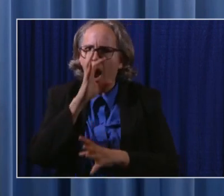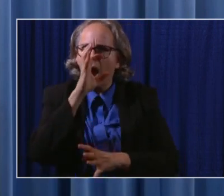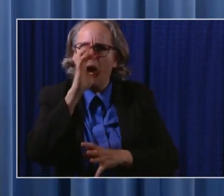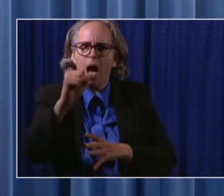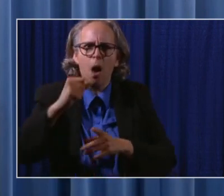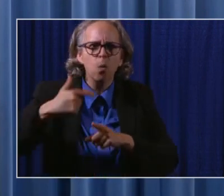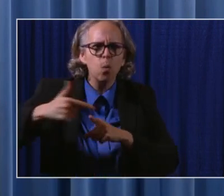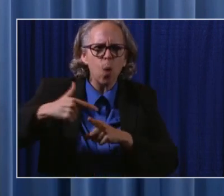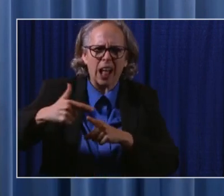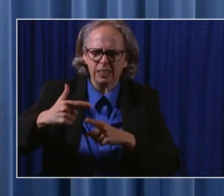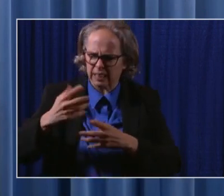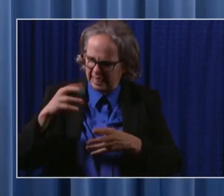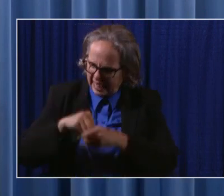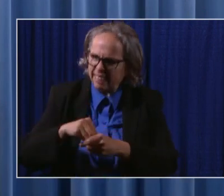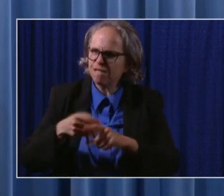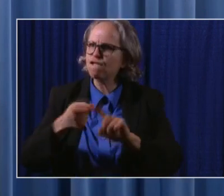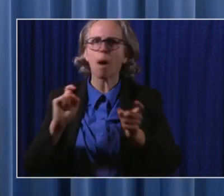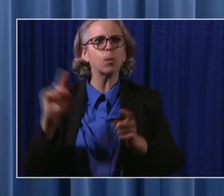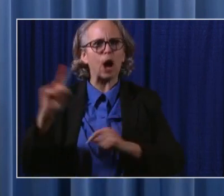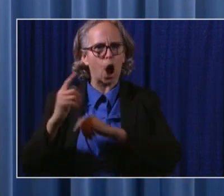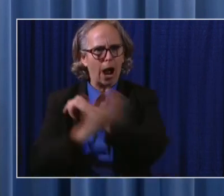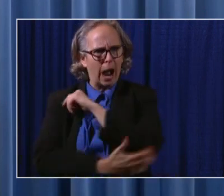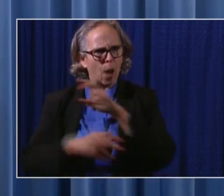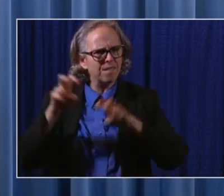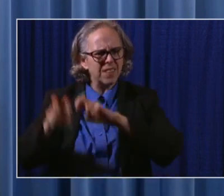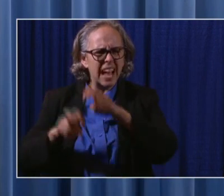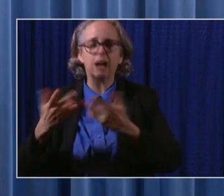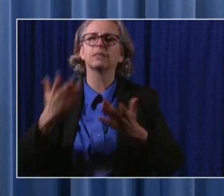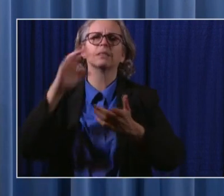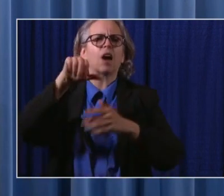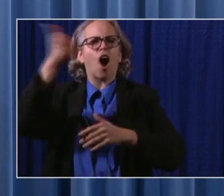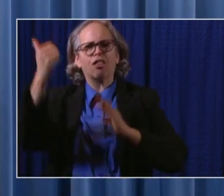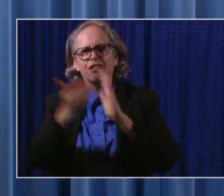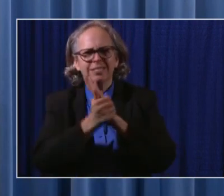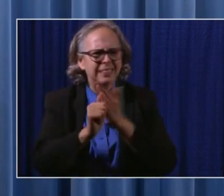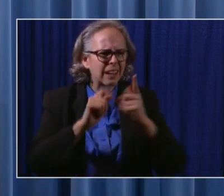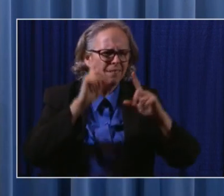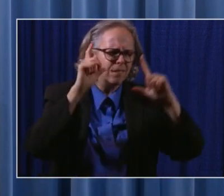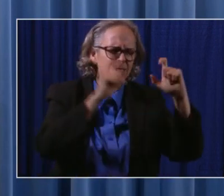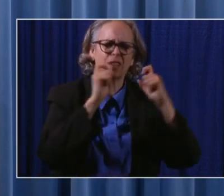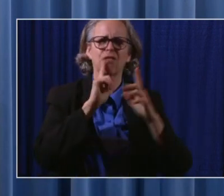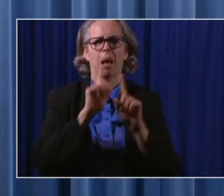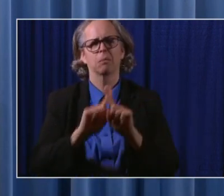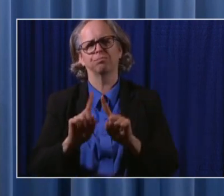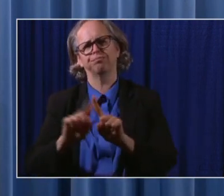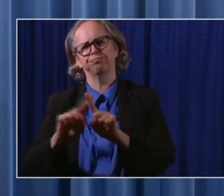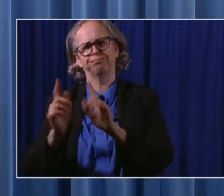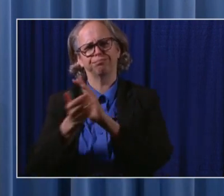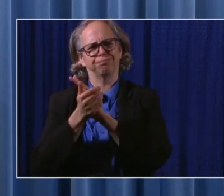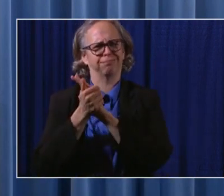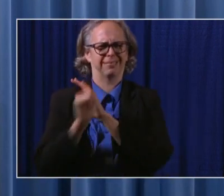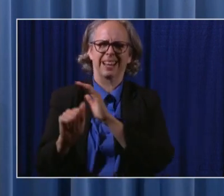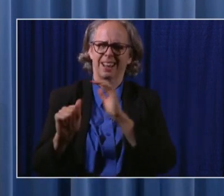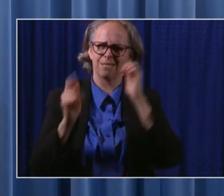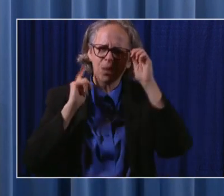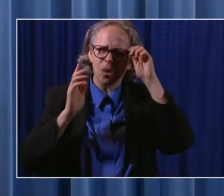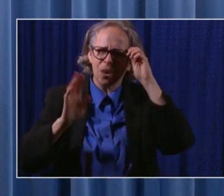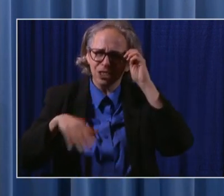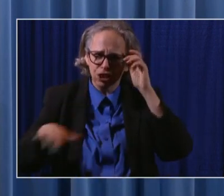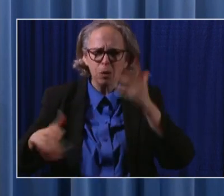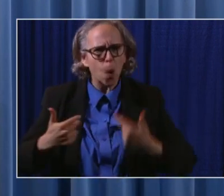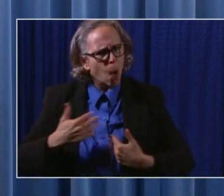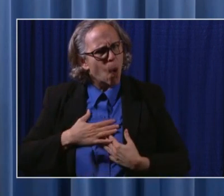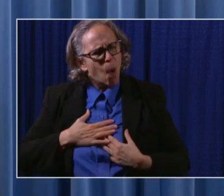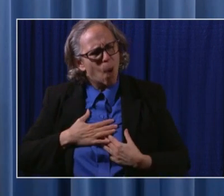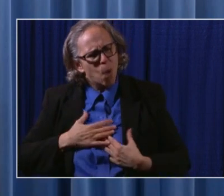have kids who take photography, so all kinds of projects. And our goal was to preserve the county